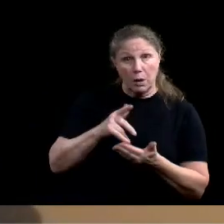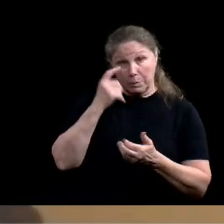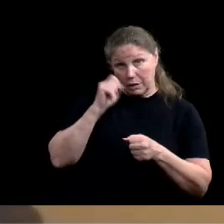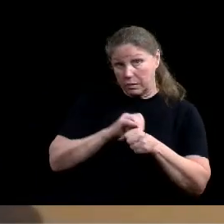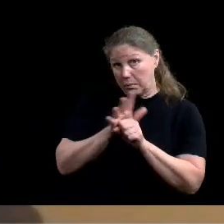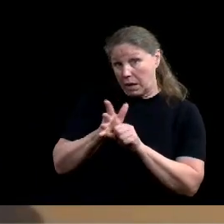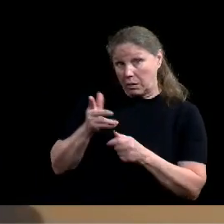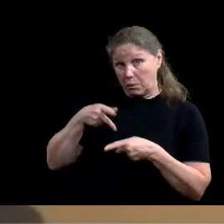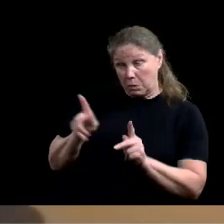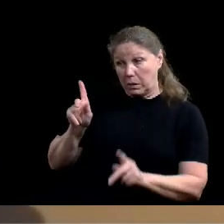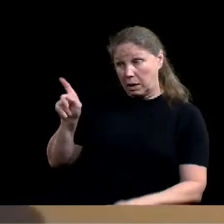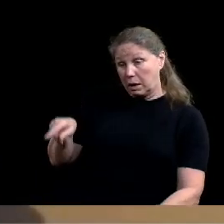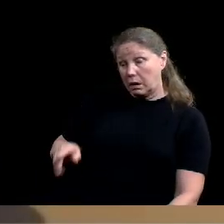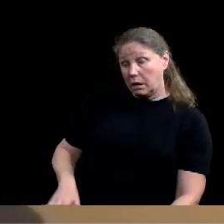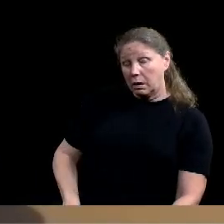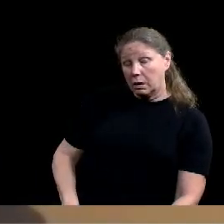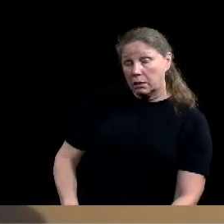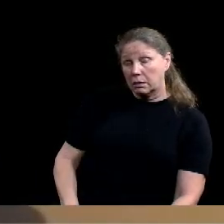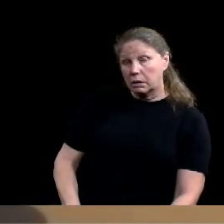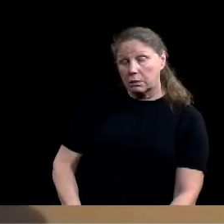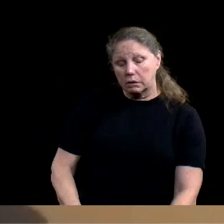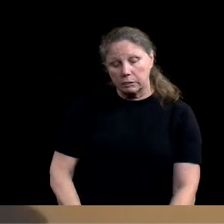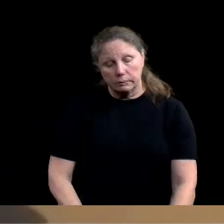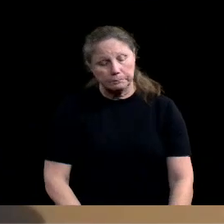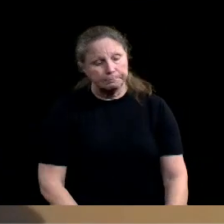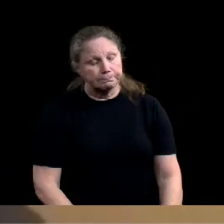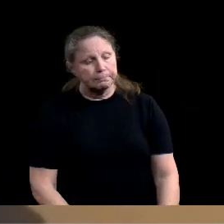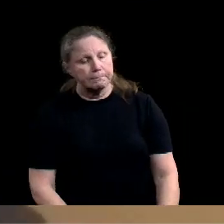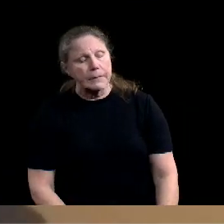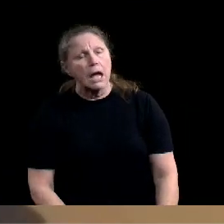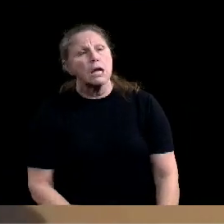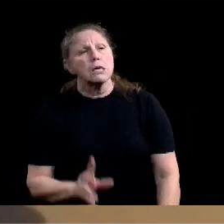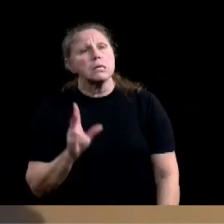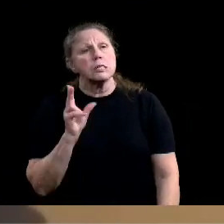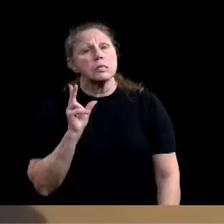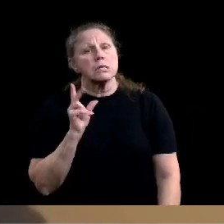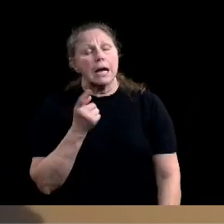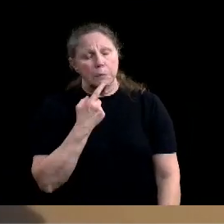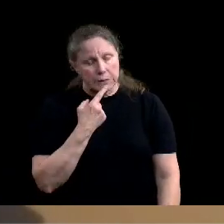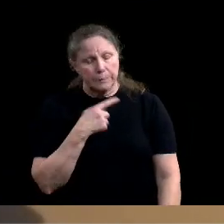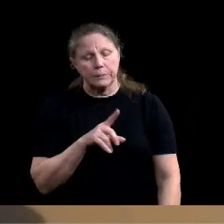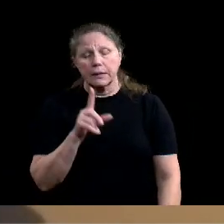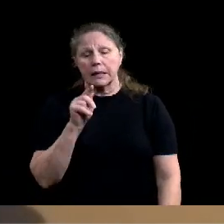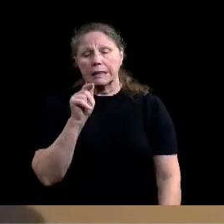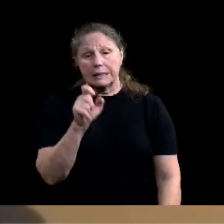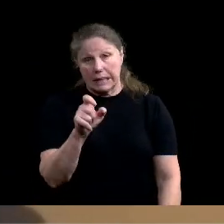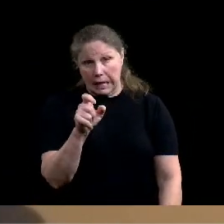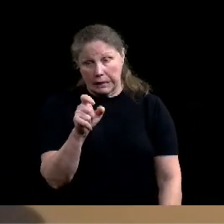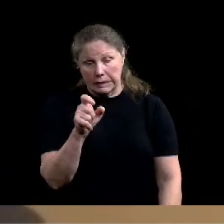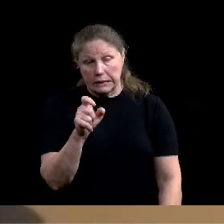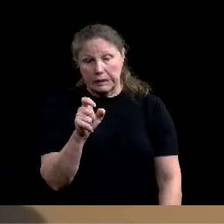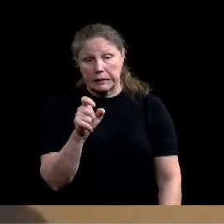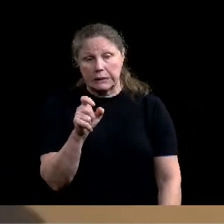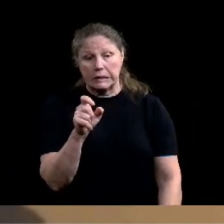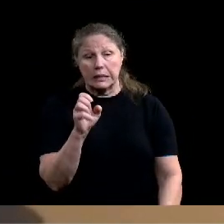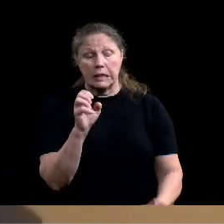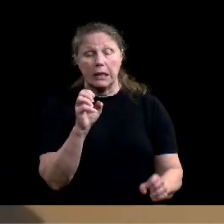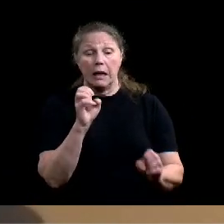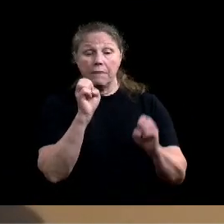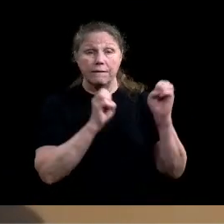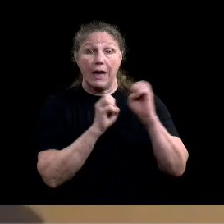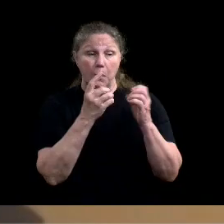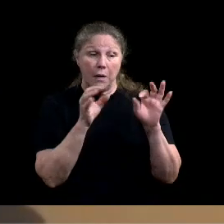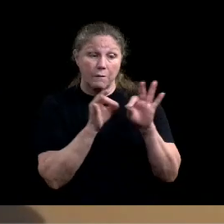I would say that property tax values are really that's the work of the appraisal district, not of the city